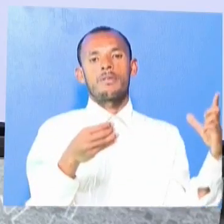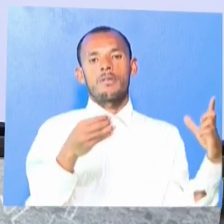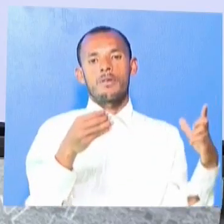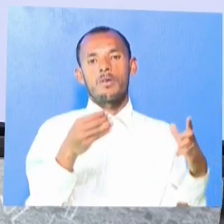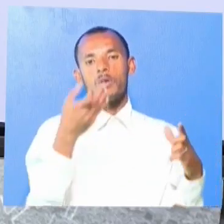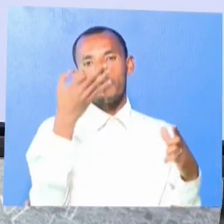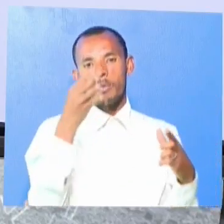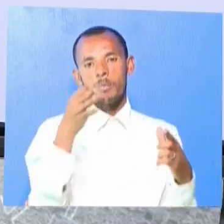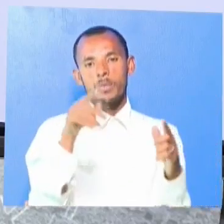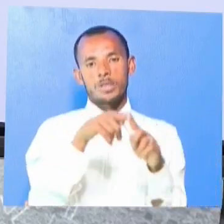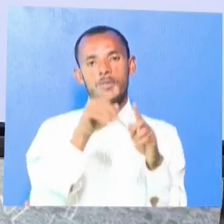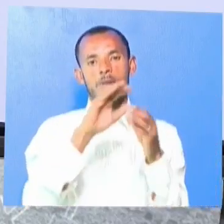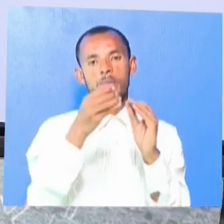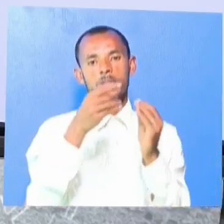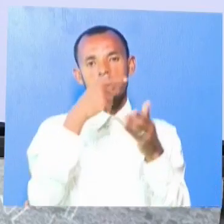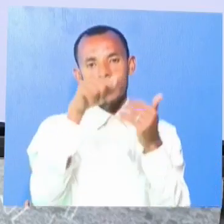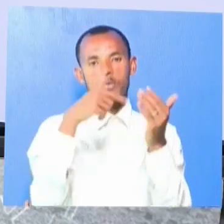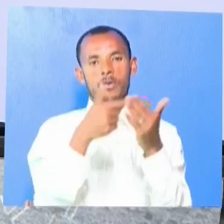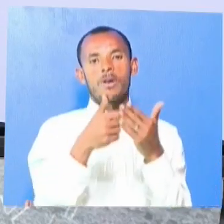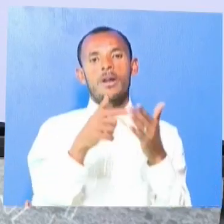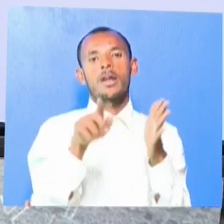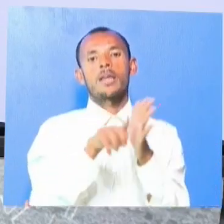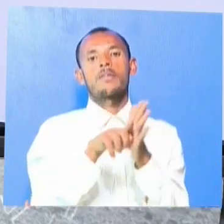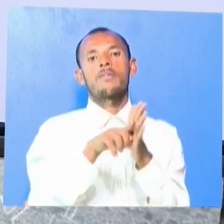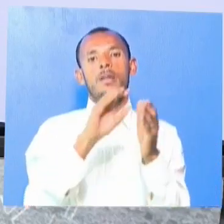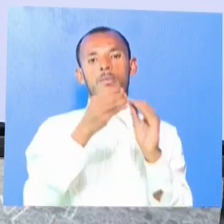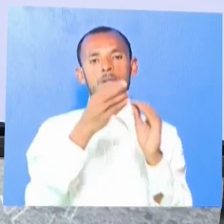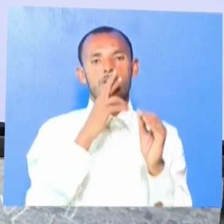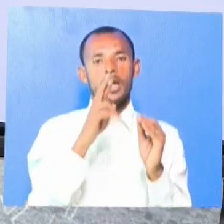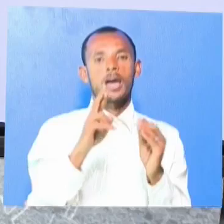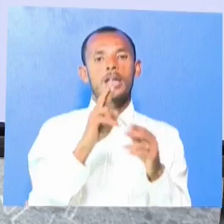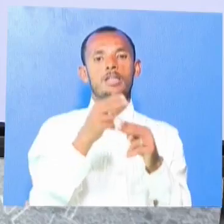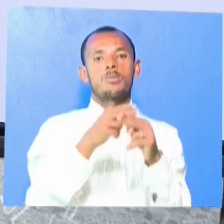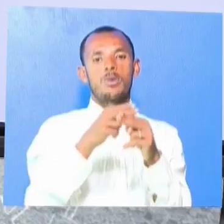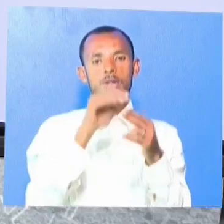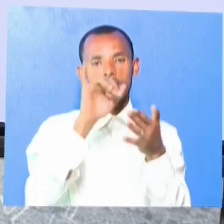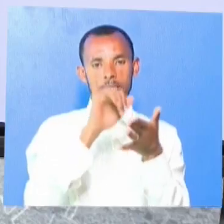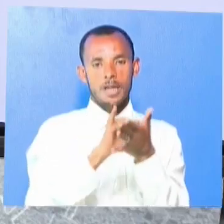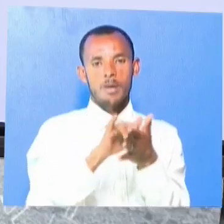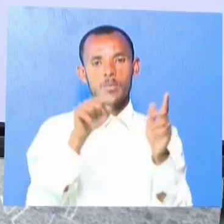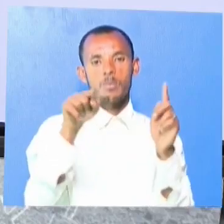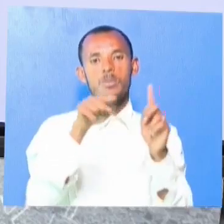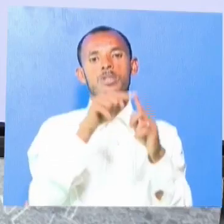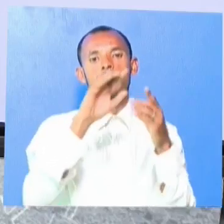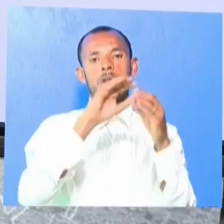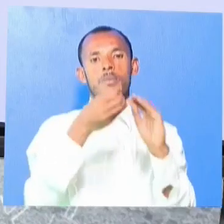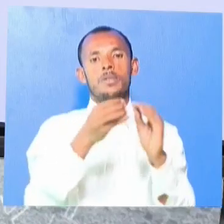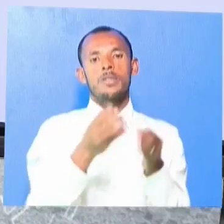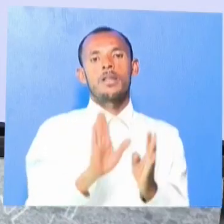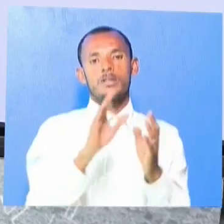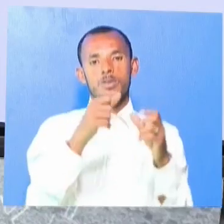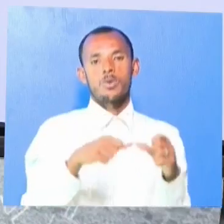numbers. Therefore, negative numbers are smaller than positive numbers. Let's continue.